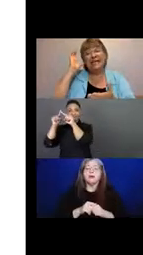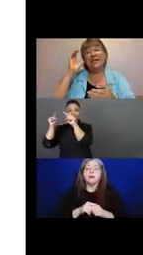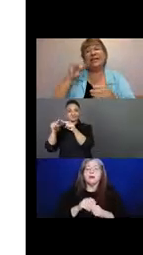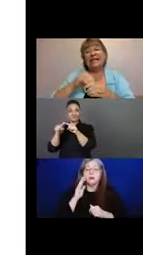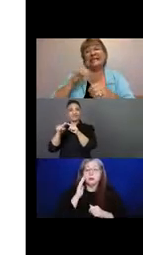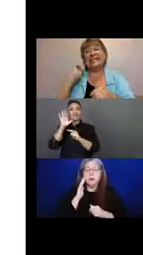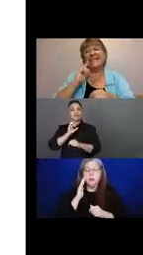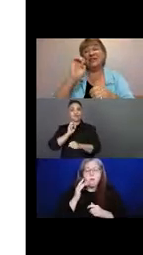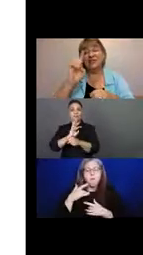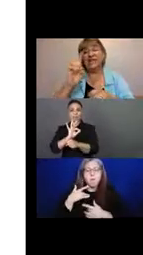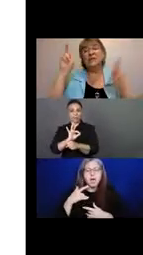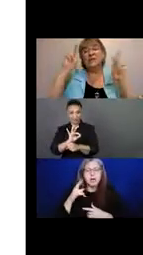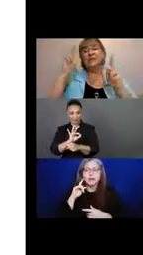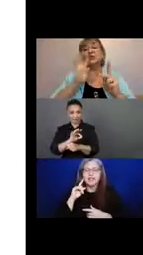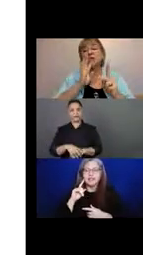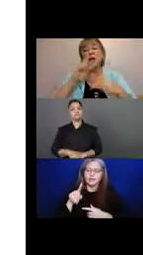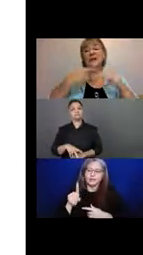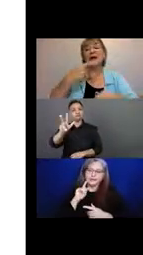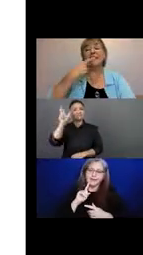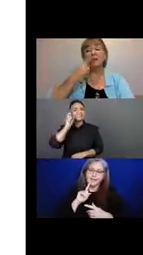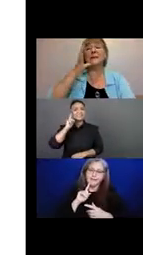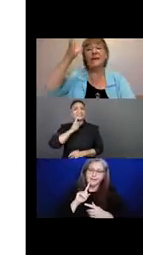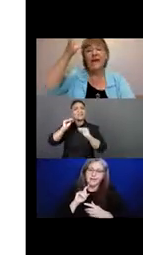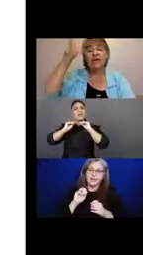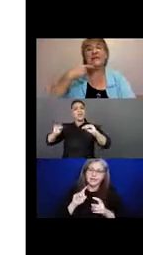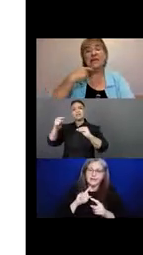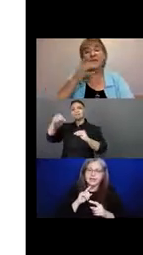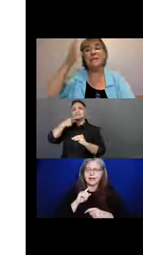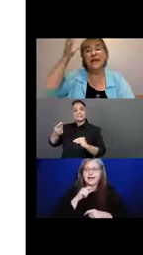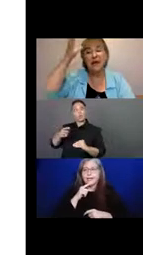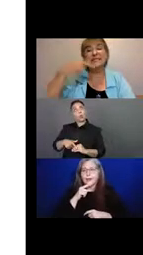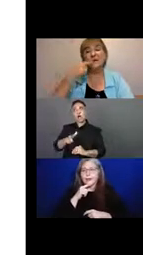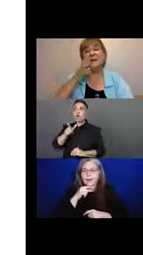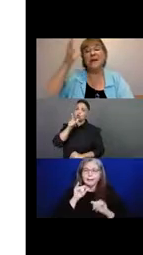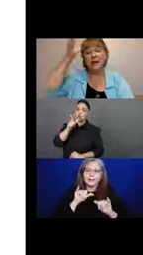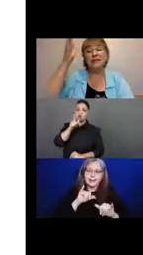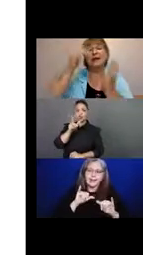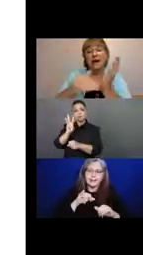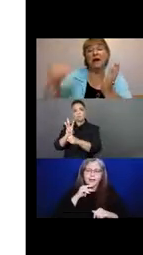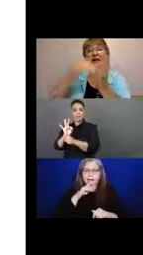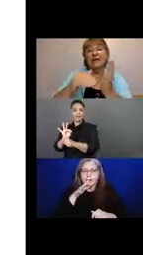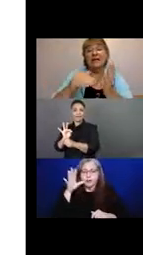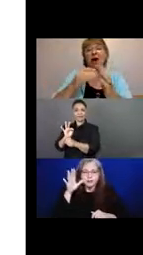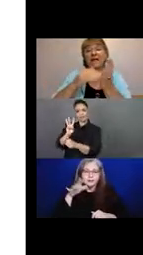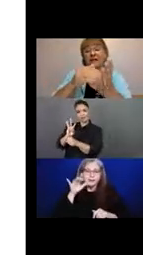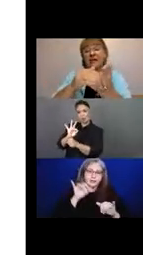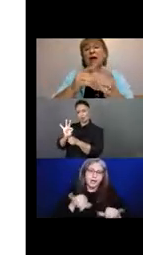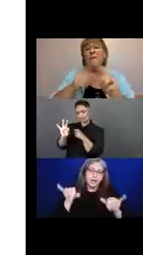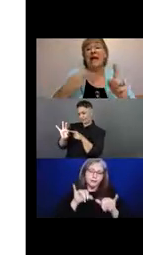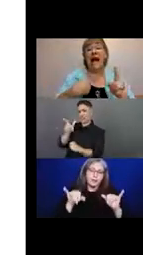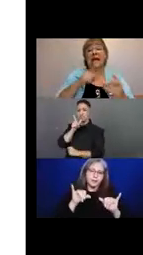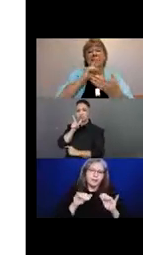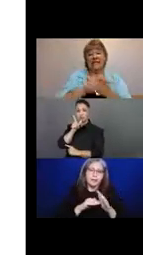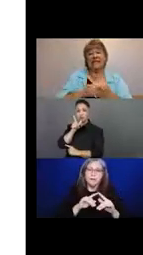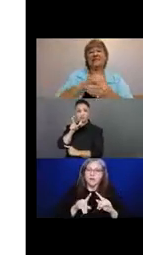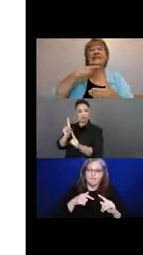you hear in deaf education, people talk about hearing parents, hearing parents, hearing parents. Often,